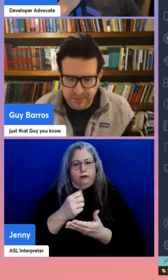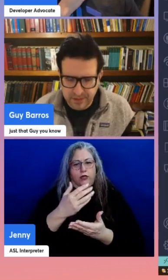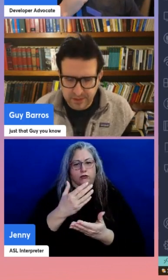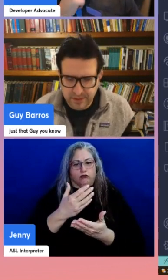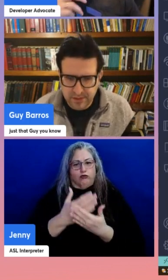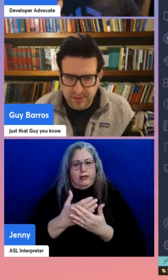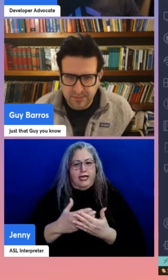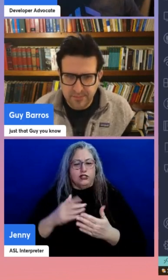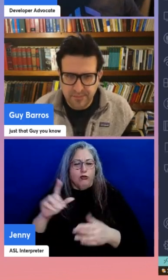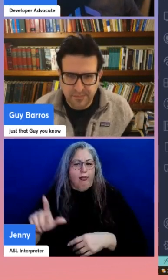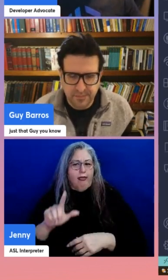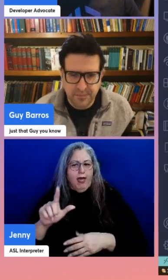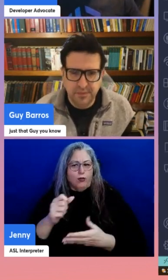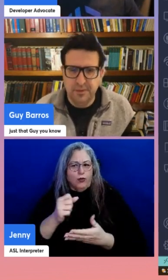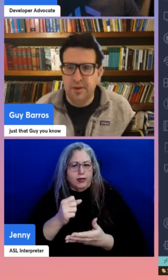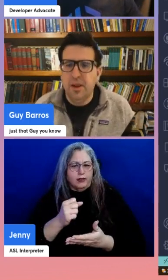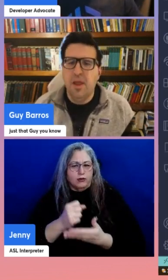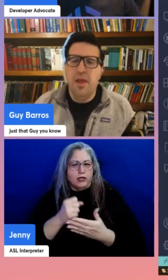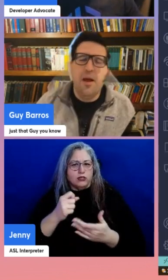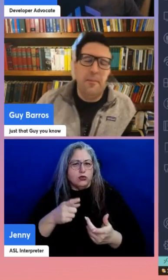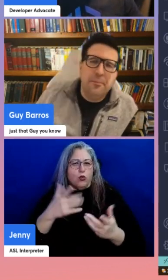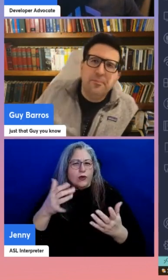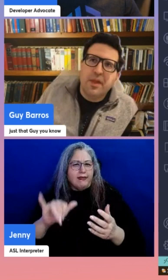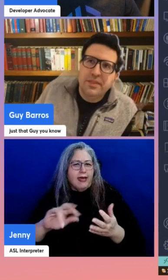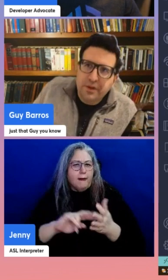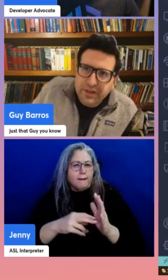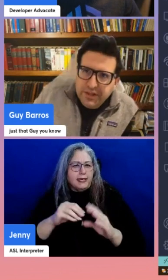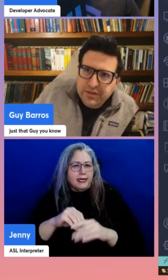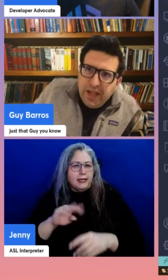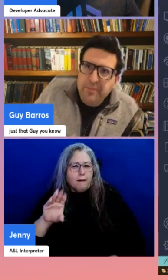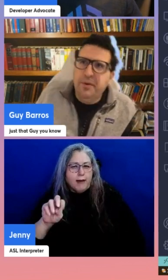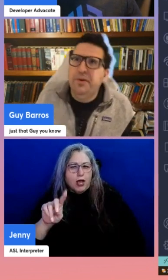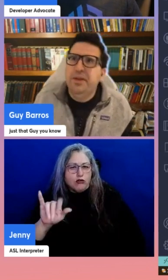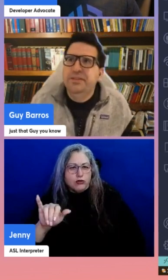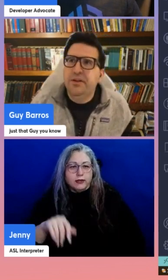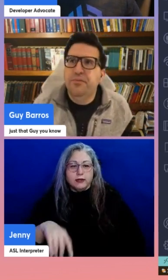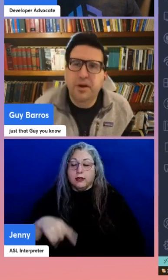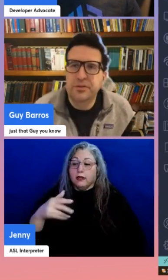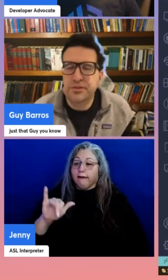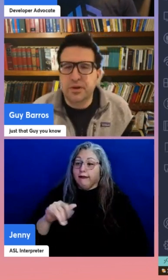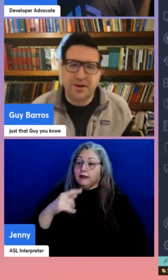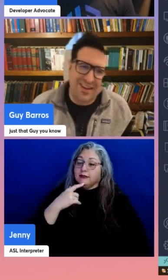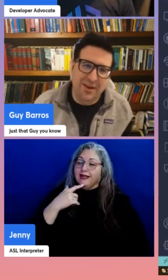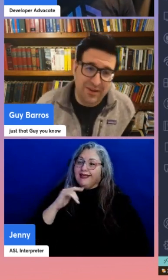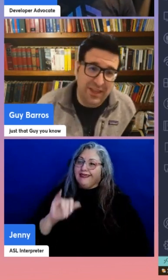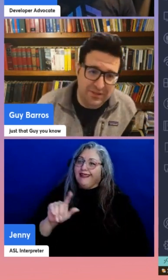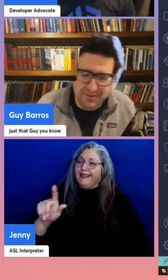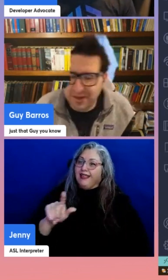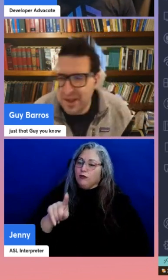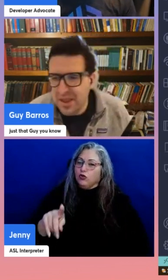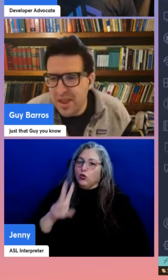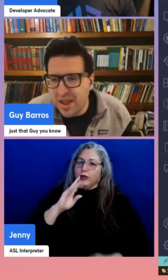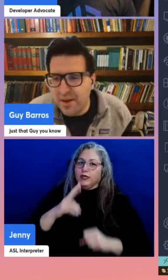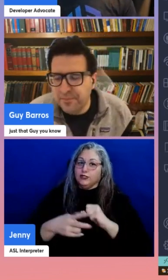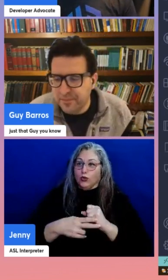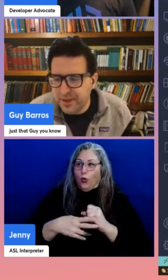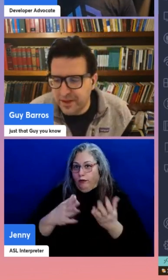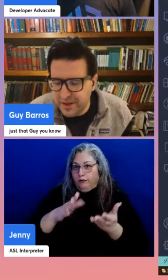credential library in Boundary? Right. The credential library is kind of where you store credentials,